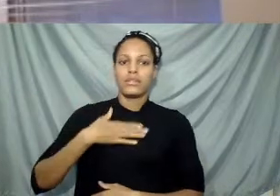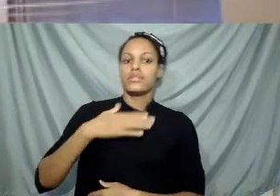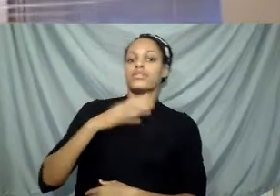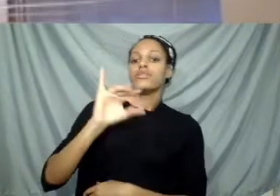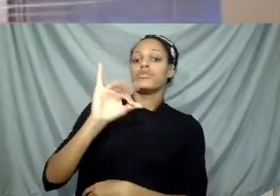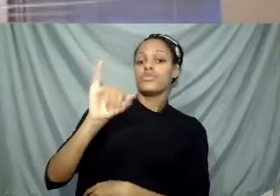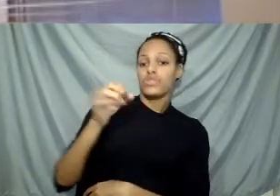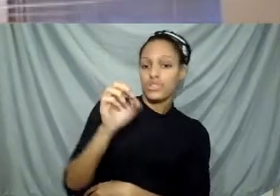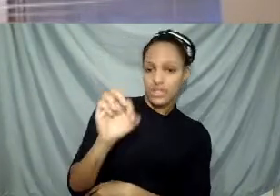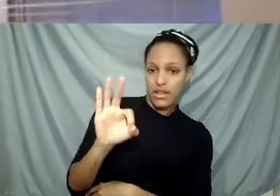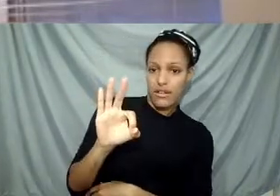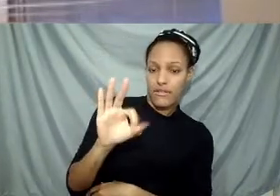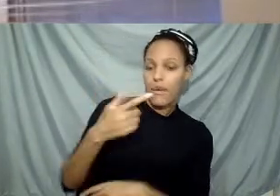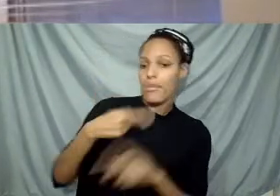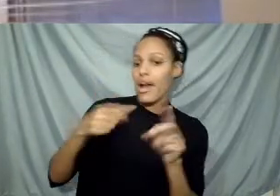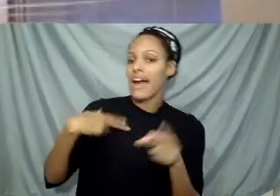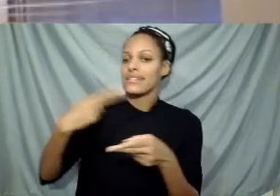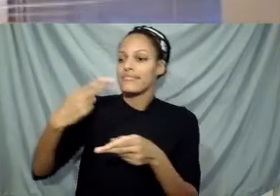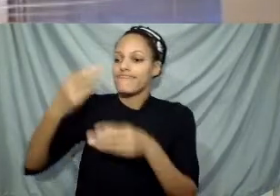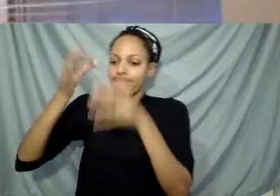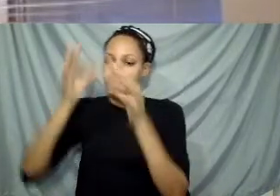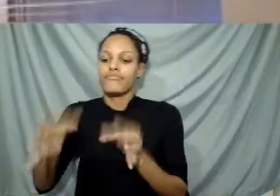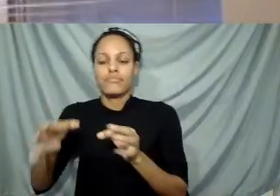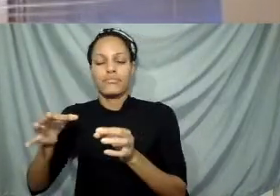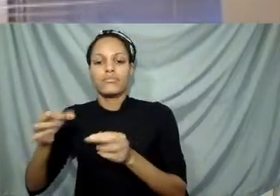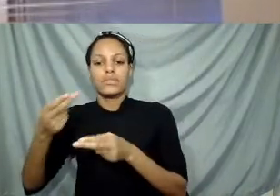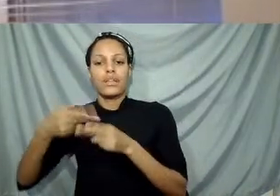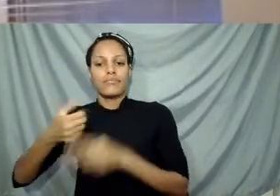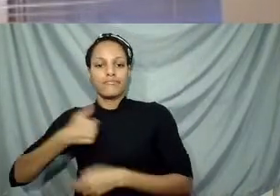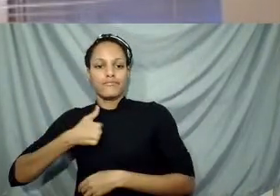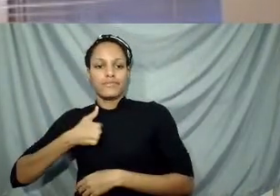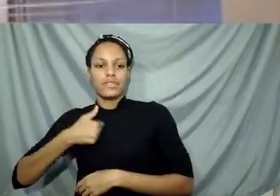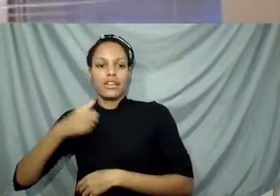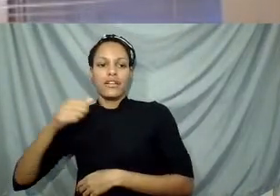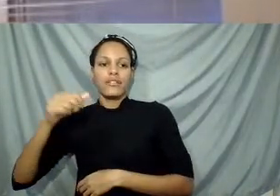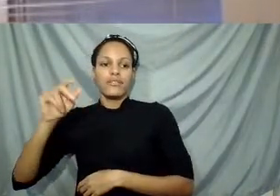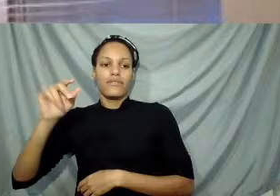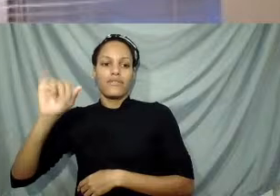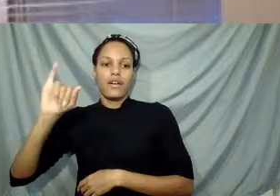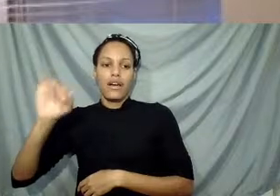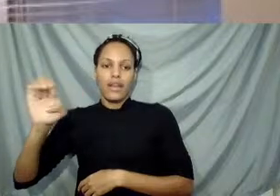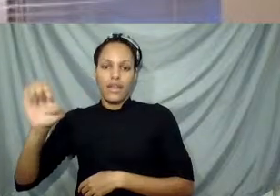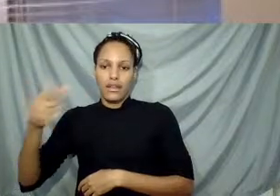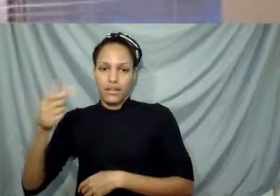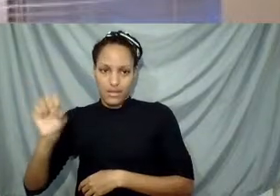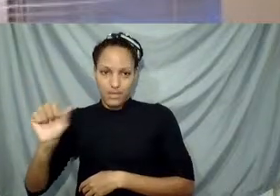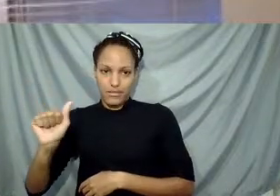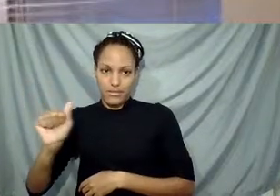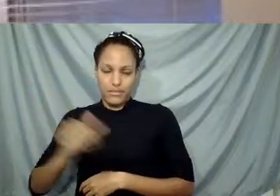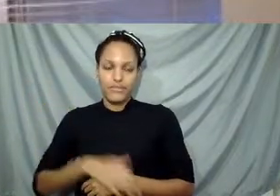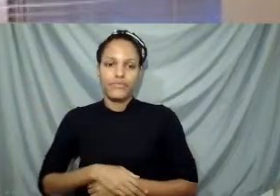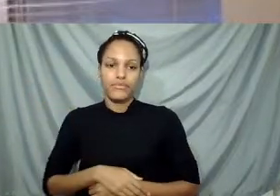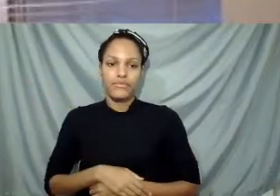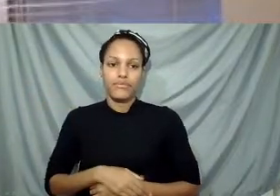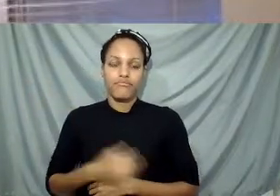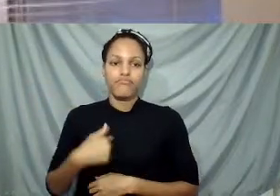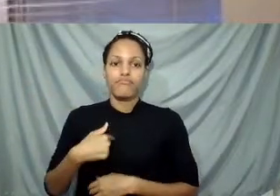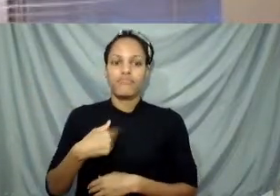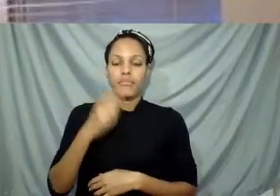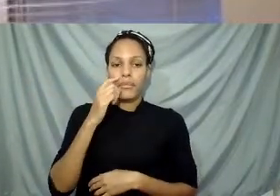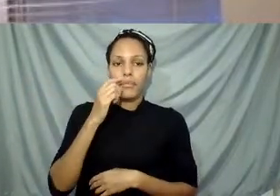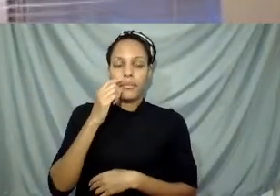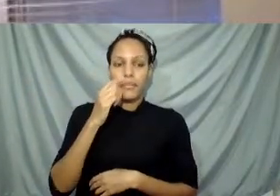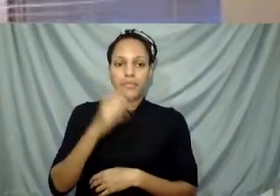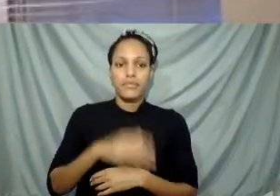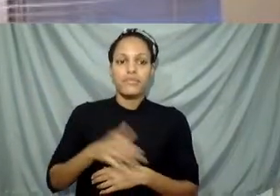Iega. And I chose my name literally sitting on the Great Pyramid in Giza when